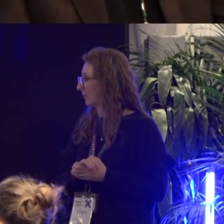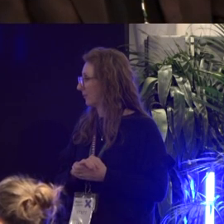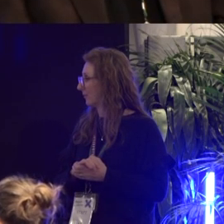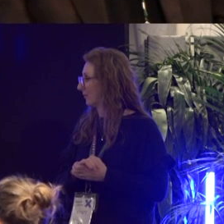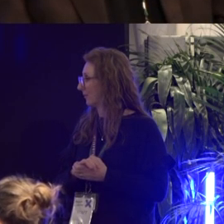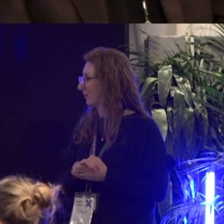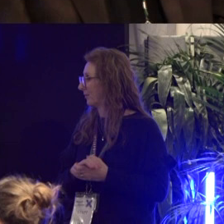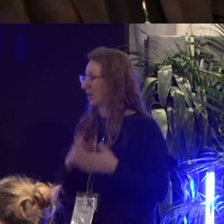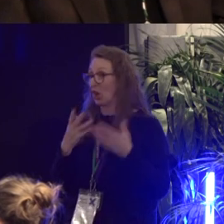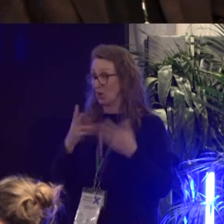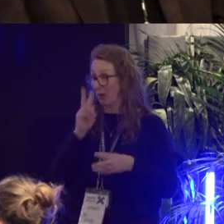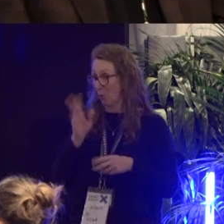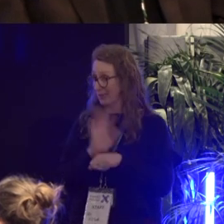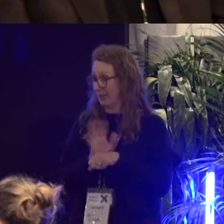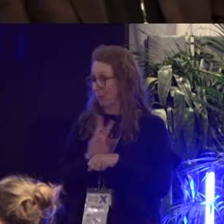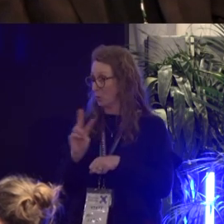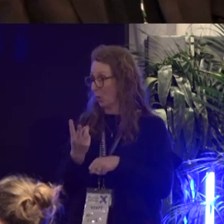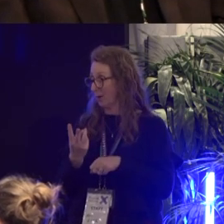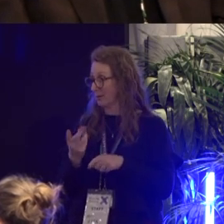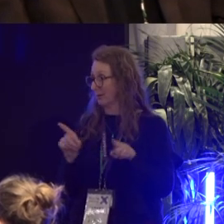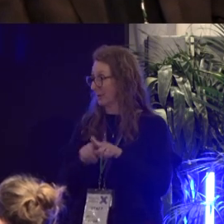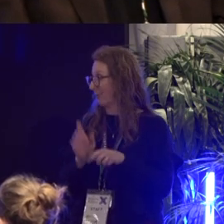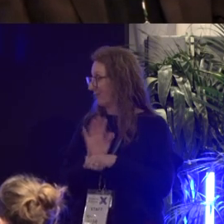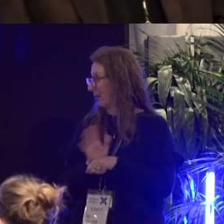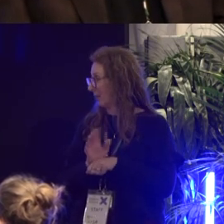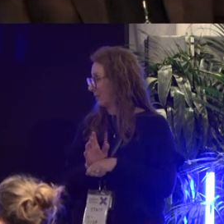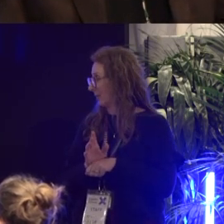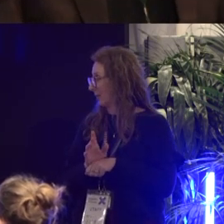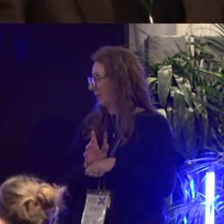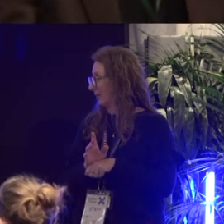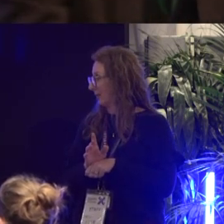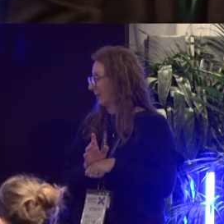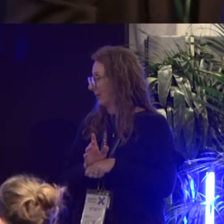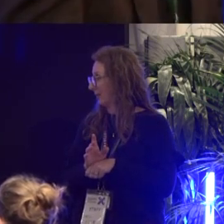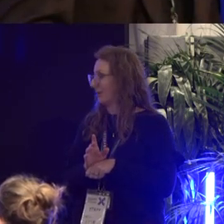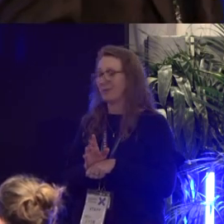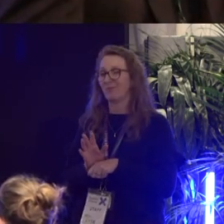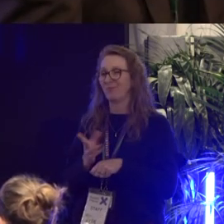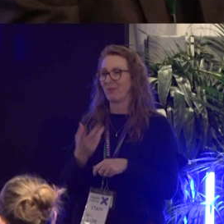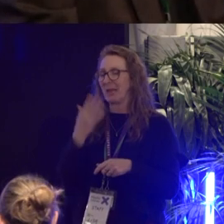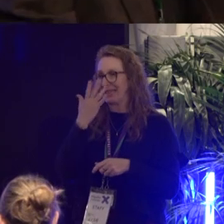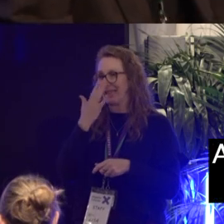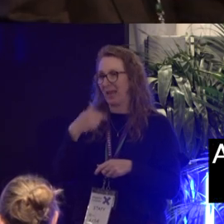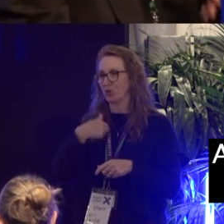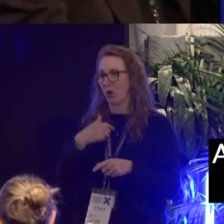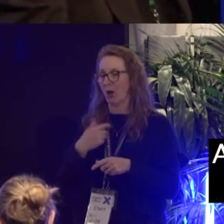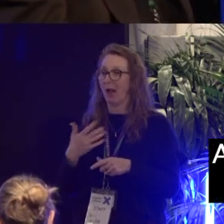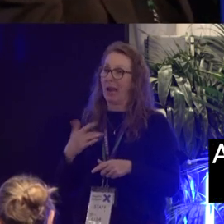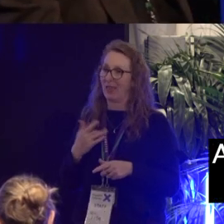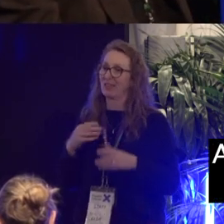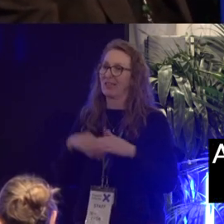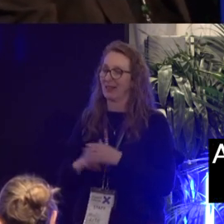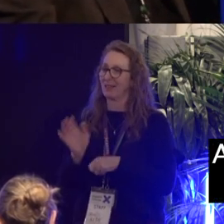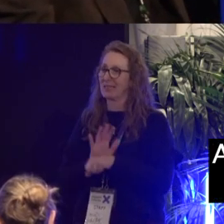that you've been to cinema twice for a film, right? Less so now because of time, but I was the kind of teenager that lived in the cinema, and okay. So I saw